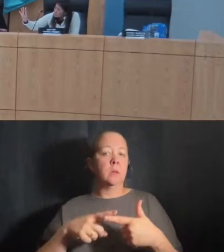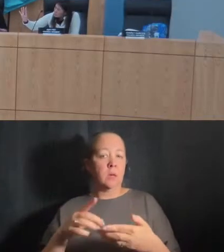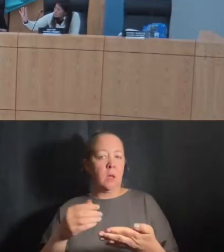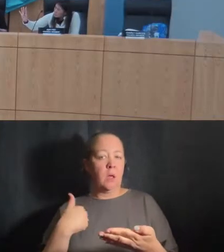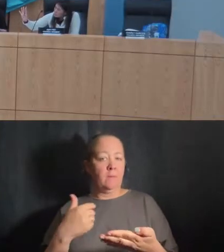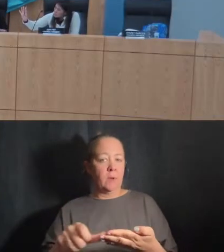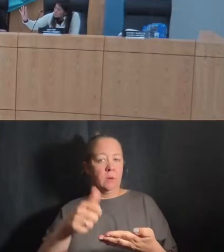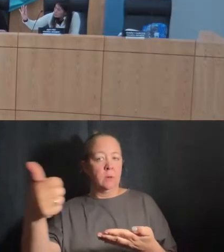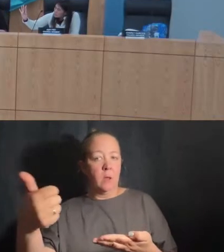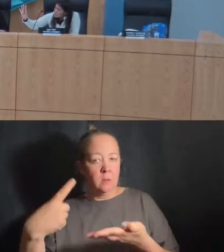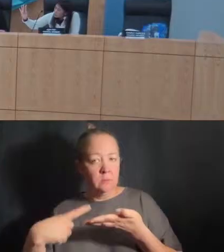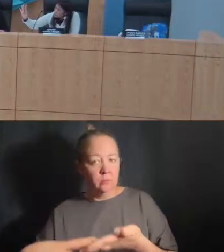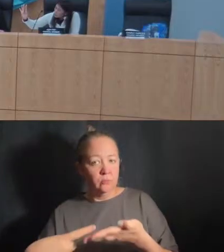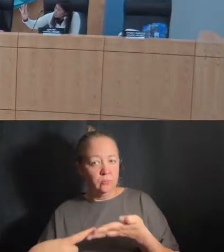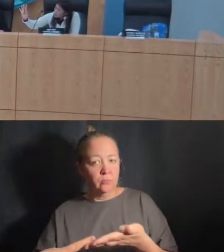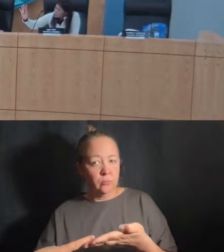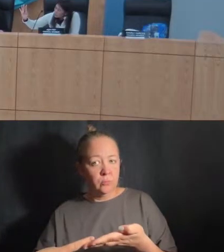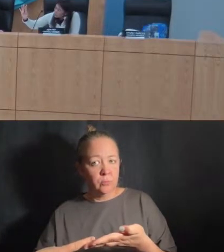that in hand?